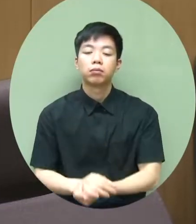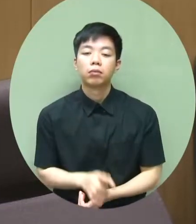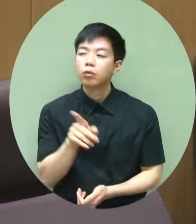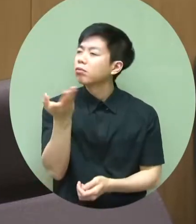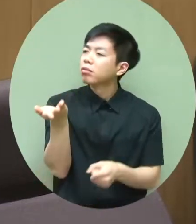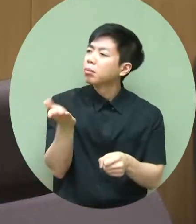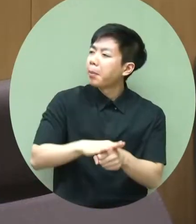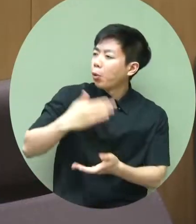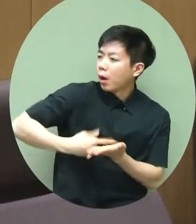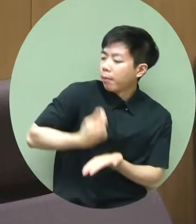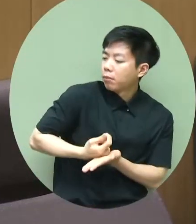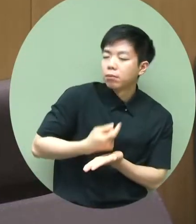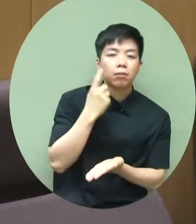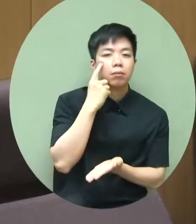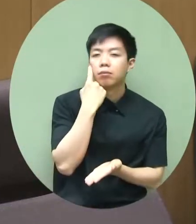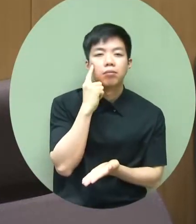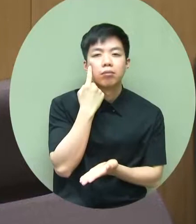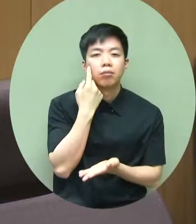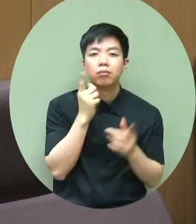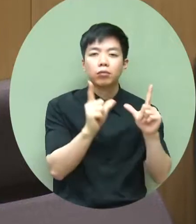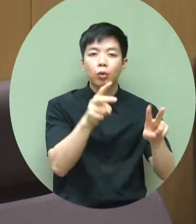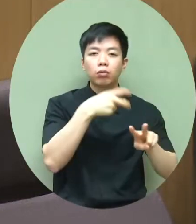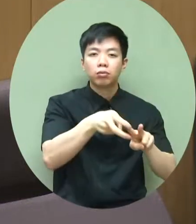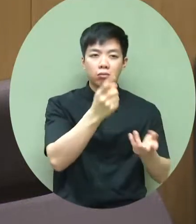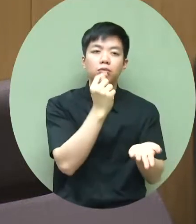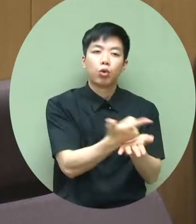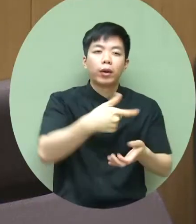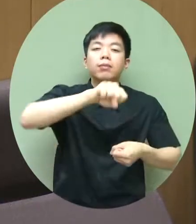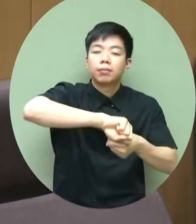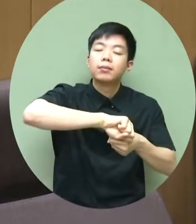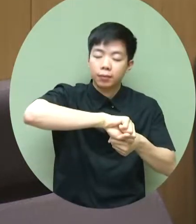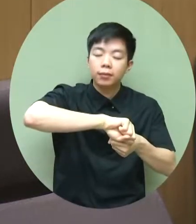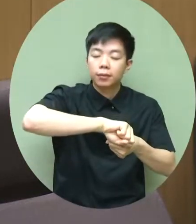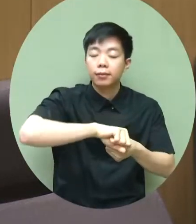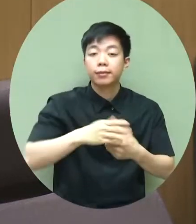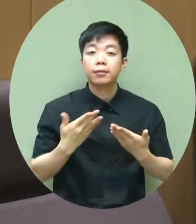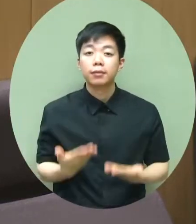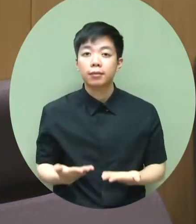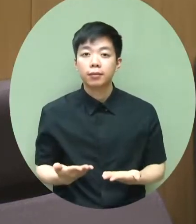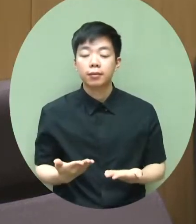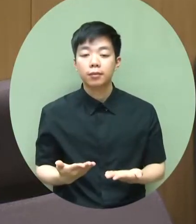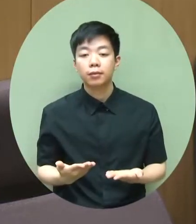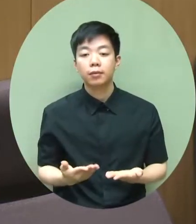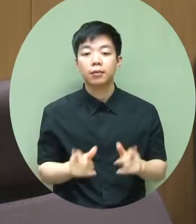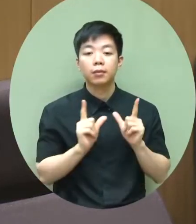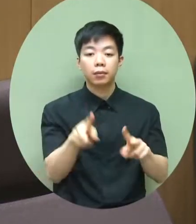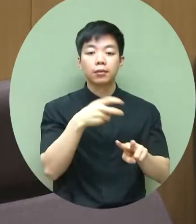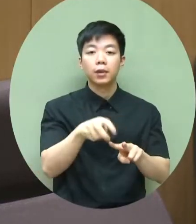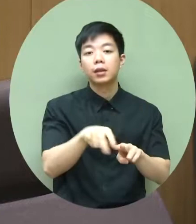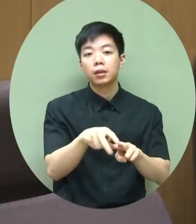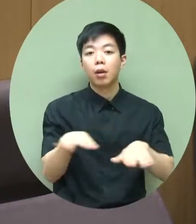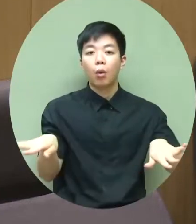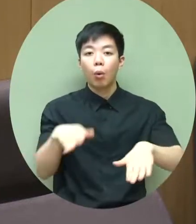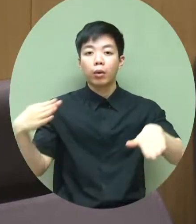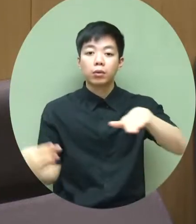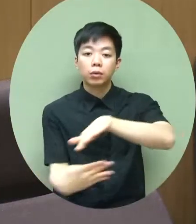by $2. And we can't really see this so-called offsetting or subsidy. So East Rail Line is really more expensive.